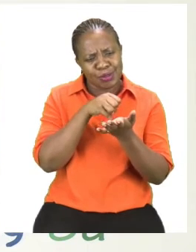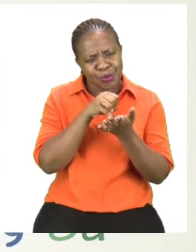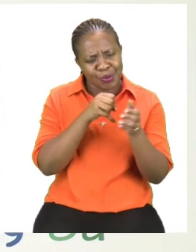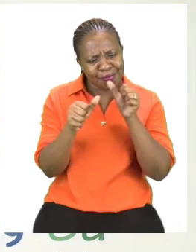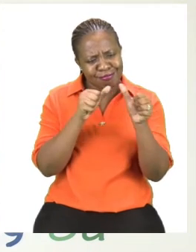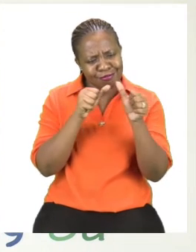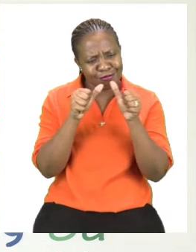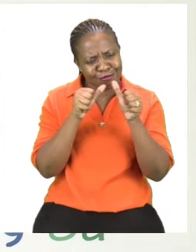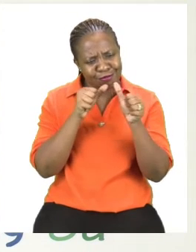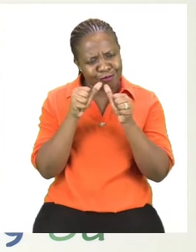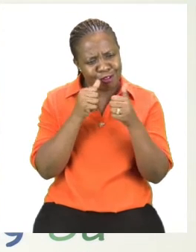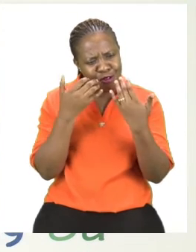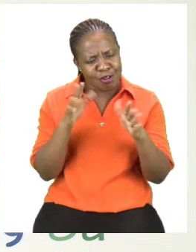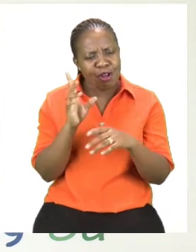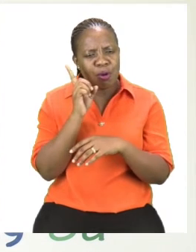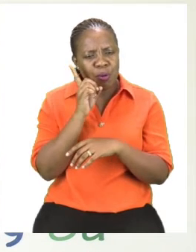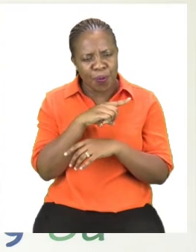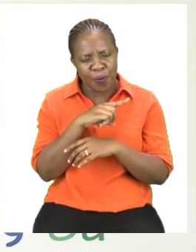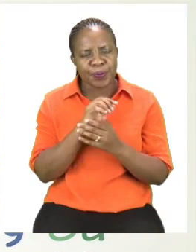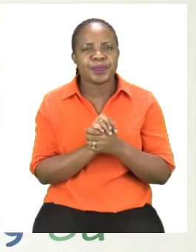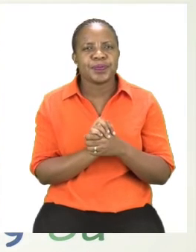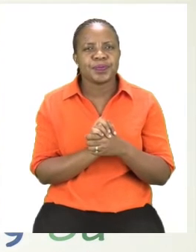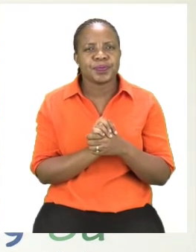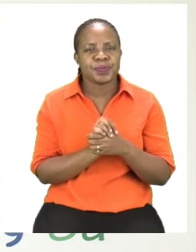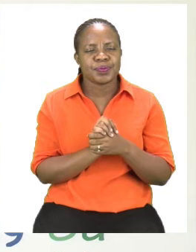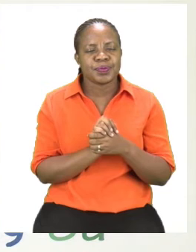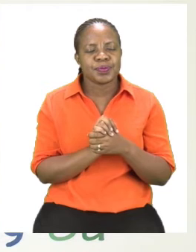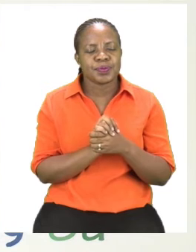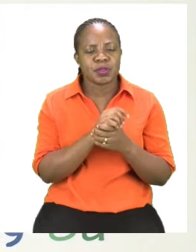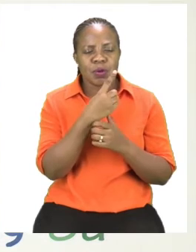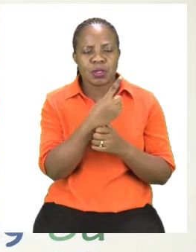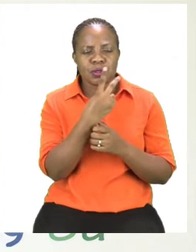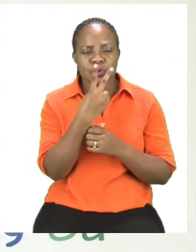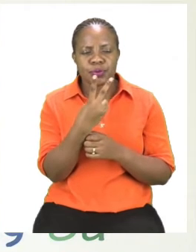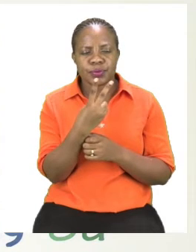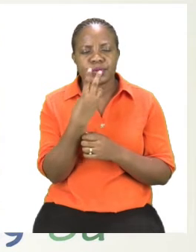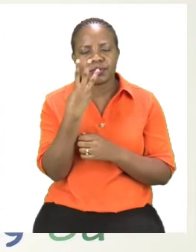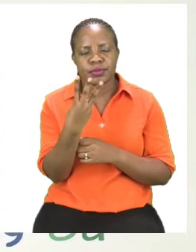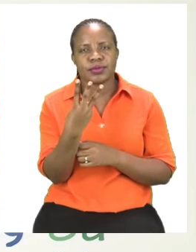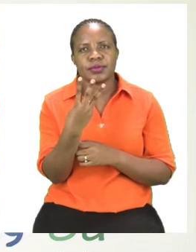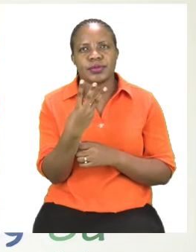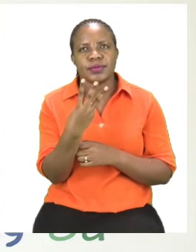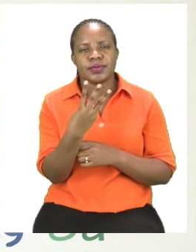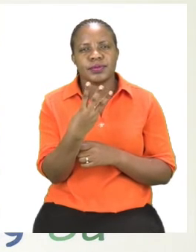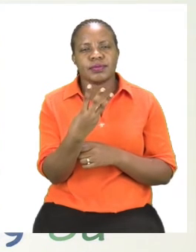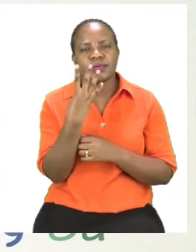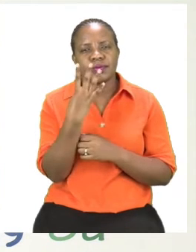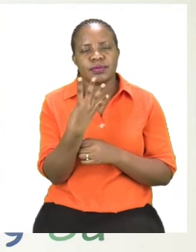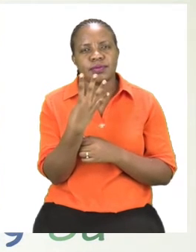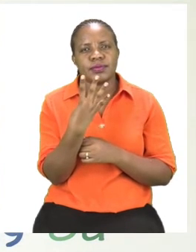here. Let's go. 1, 2, 3,